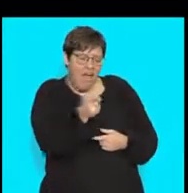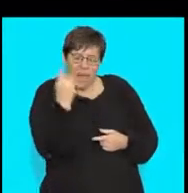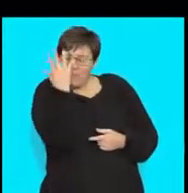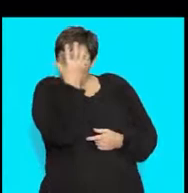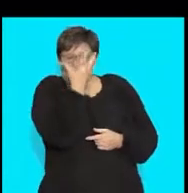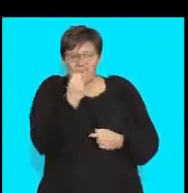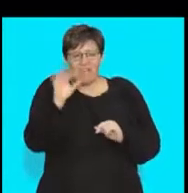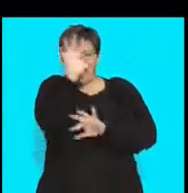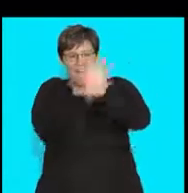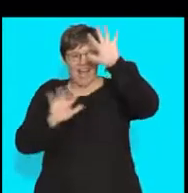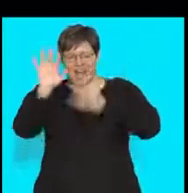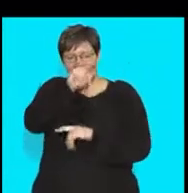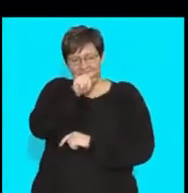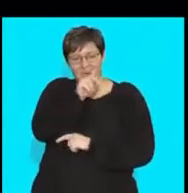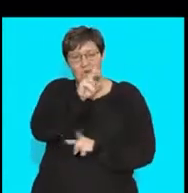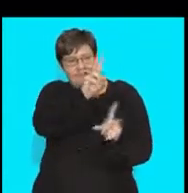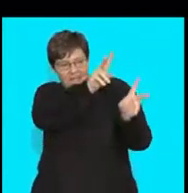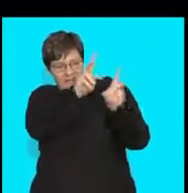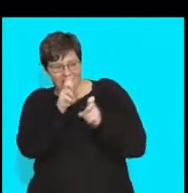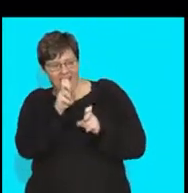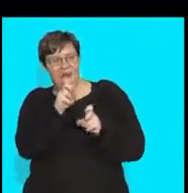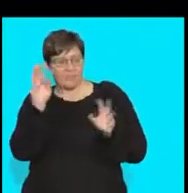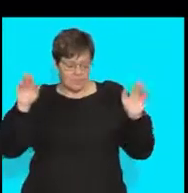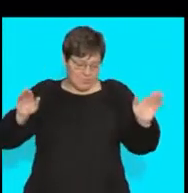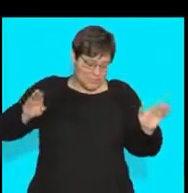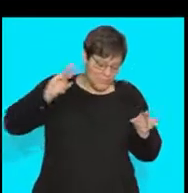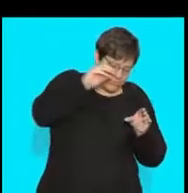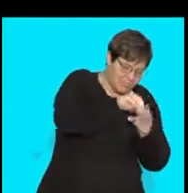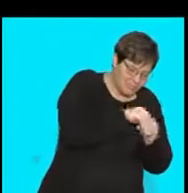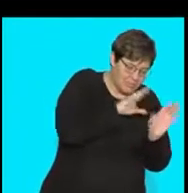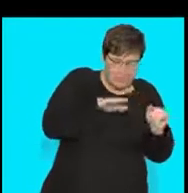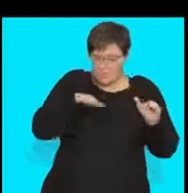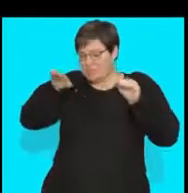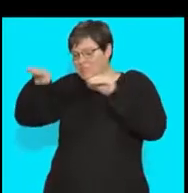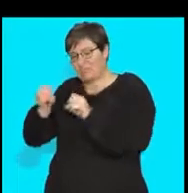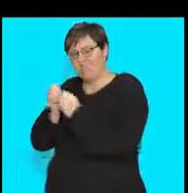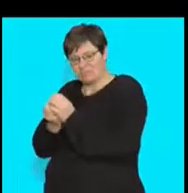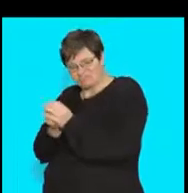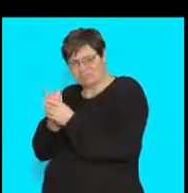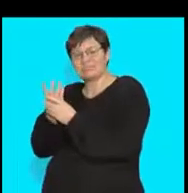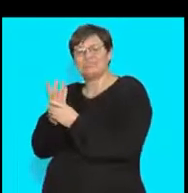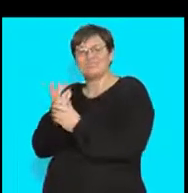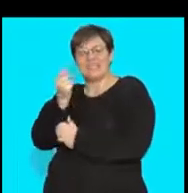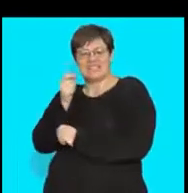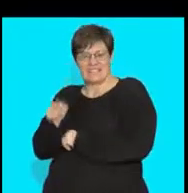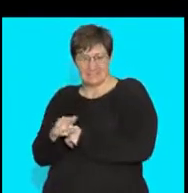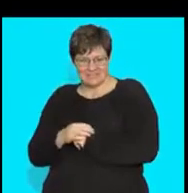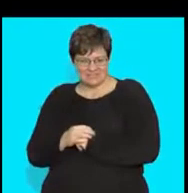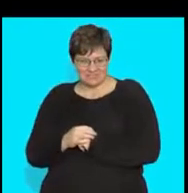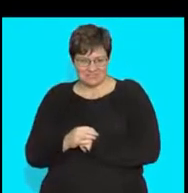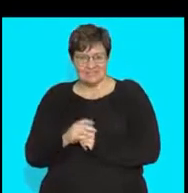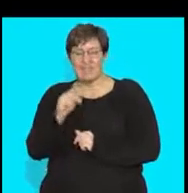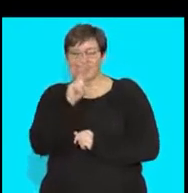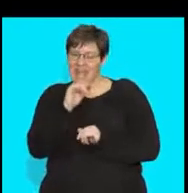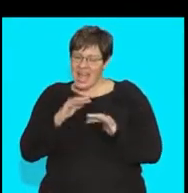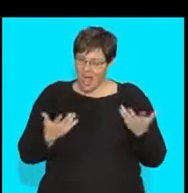beautiful and colorful because they attract these pollinators, right? The insects and the flowers are attracted, and that